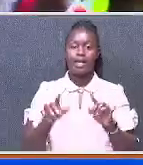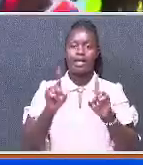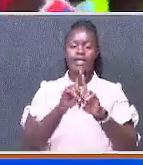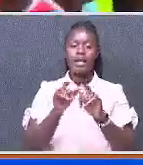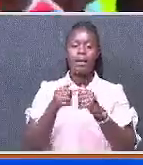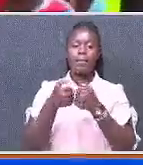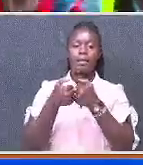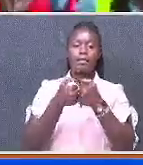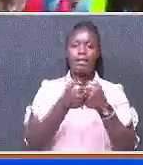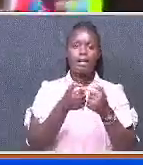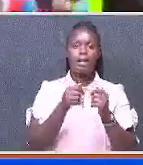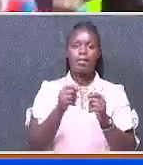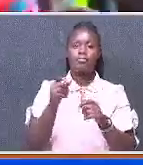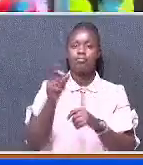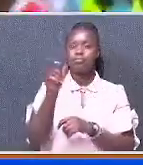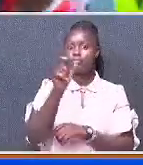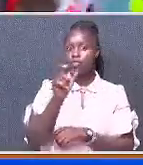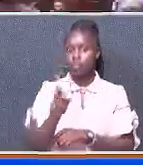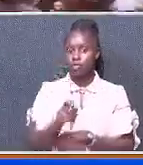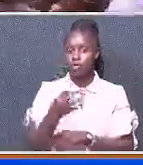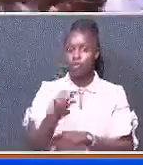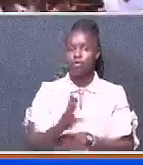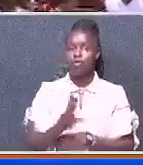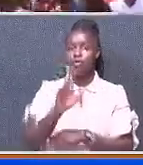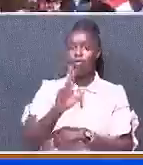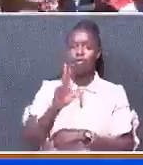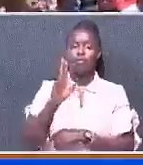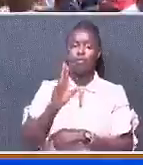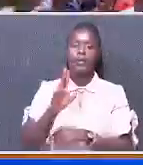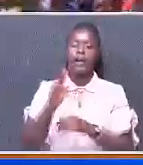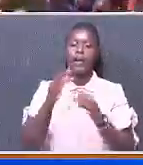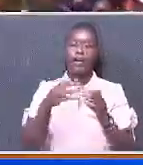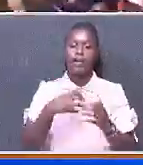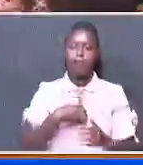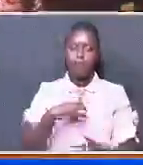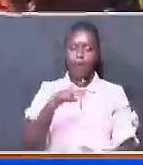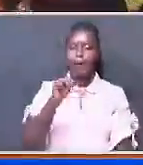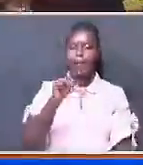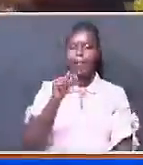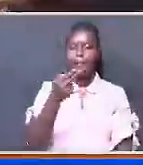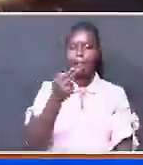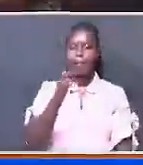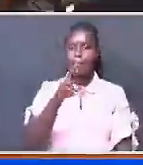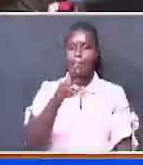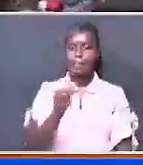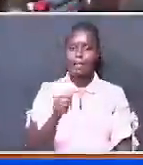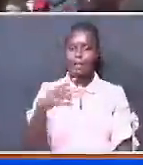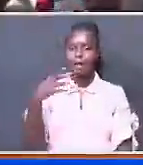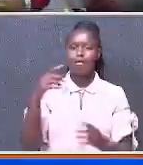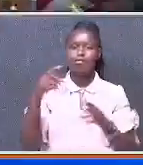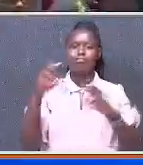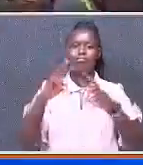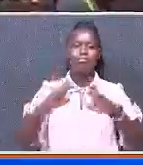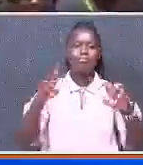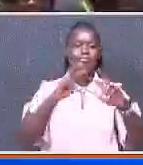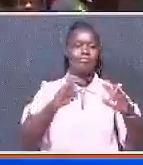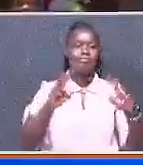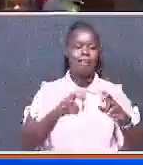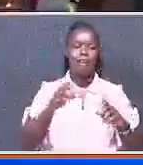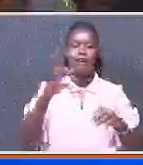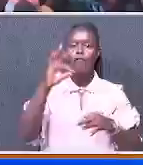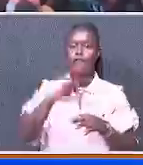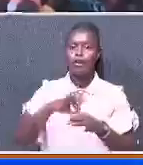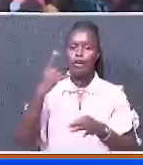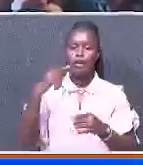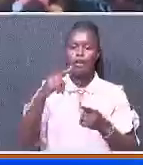then perceived regional kingpin Uhuru Kenyatta, the former Mathera Member of Parliament rallied the vote rich Mount Kenya region in defying President Kenyatta